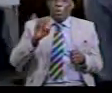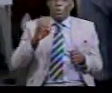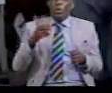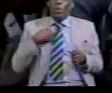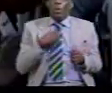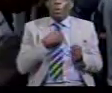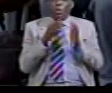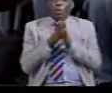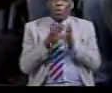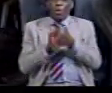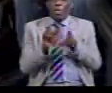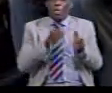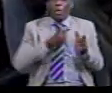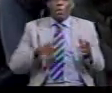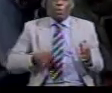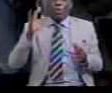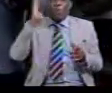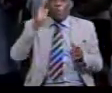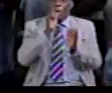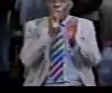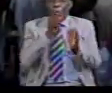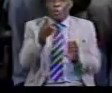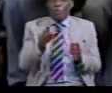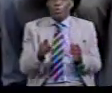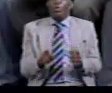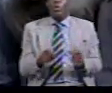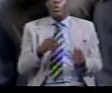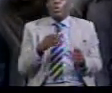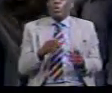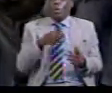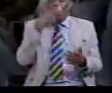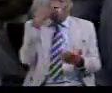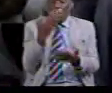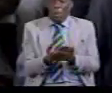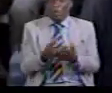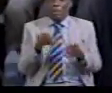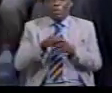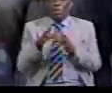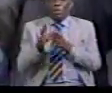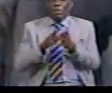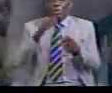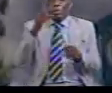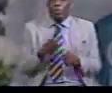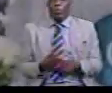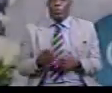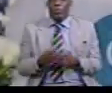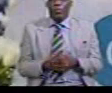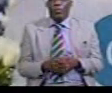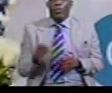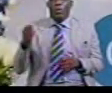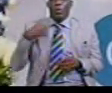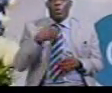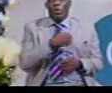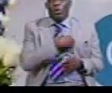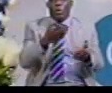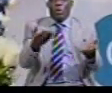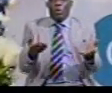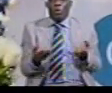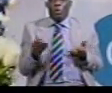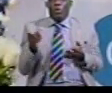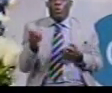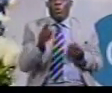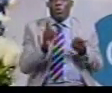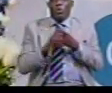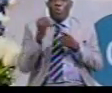que le Seigneur vous bénisse abondamment au nom de Jésus. Then we want to make you understand. Non, nous aimerons vous faire comprendre.